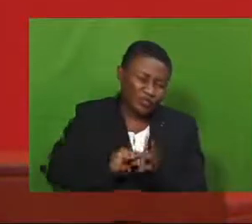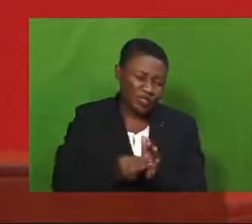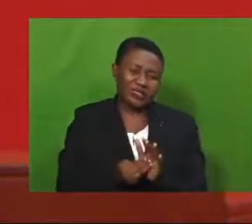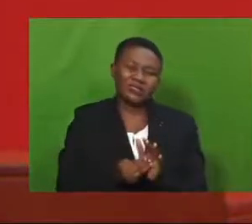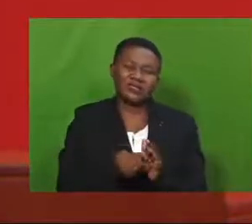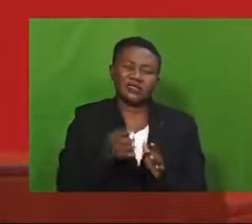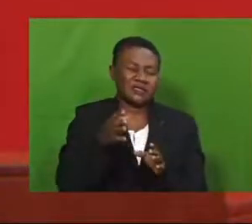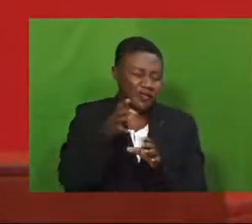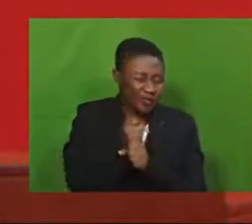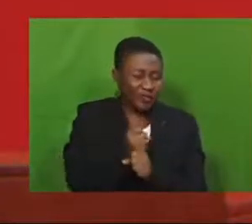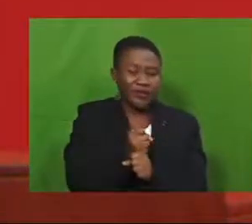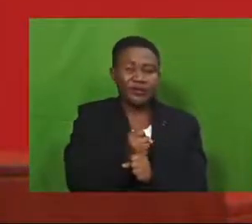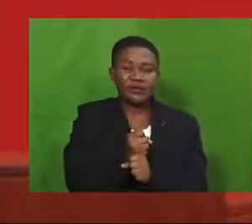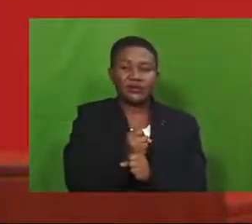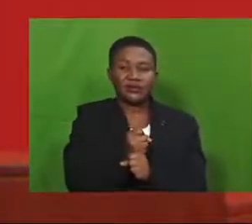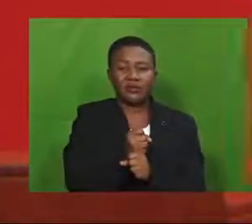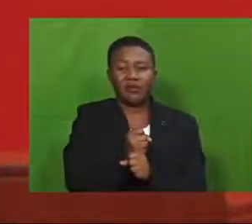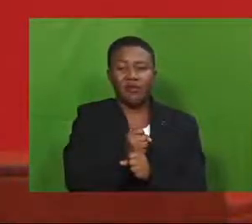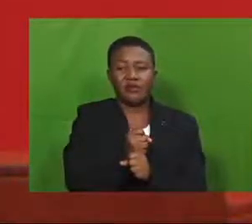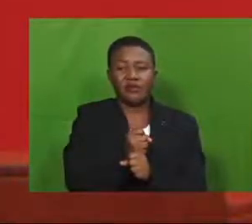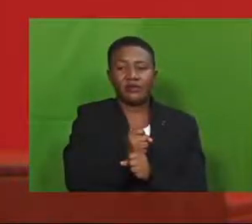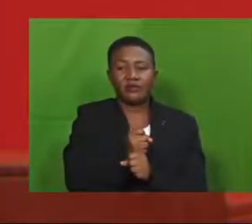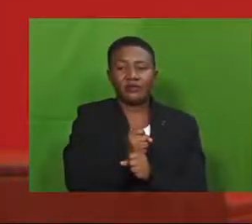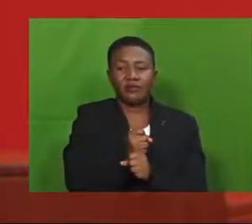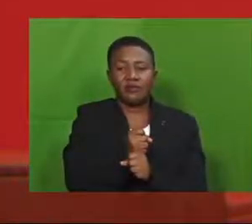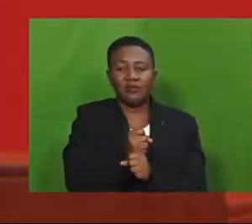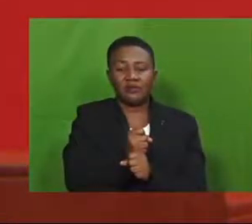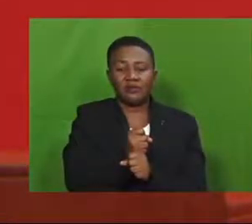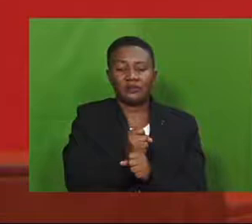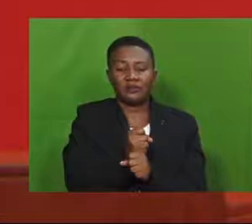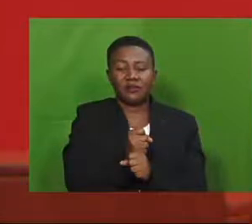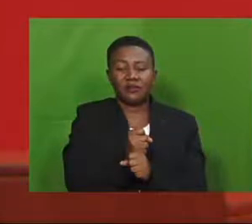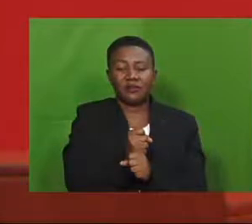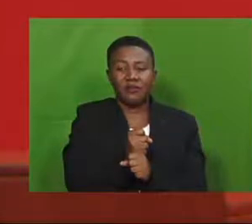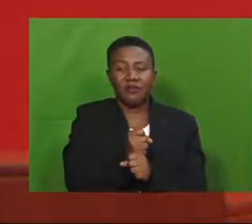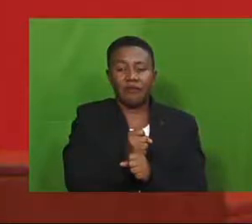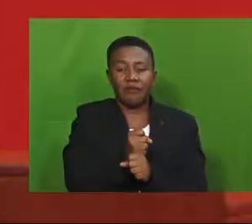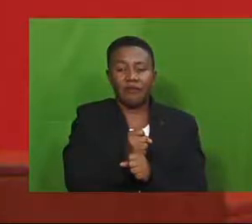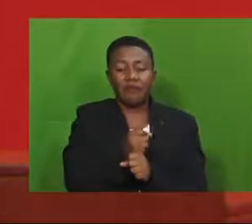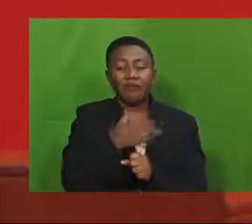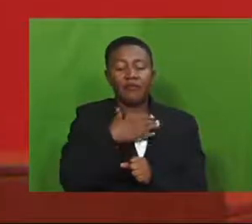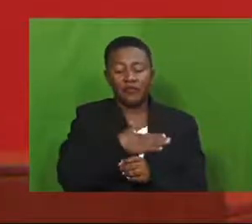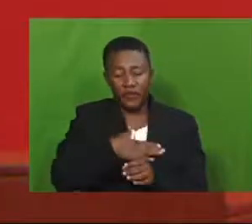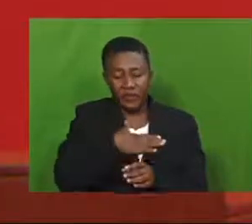You claim the man hails from your constituency. So, be snappy, please.